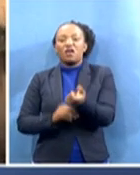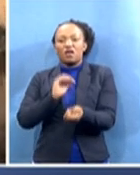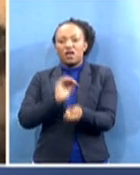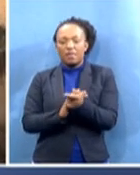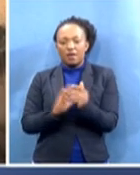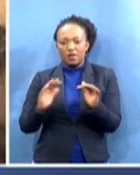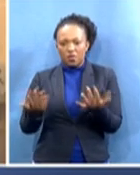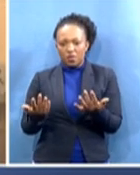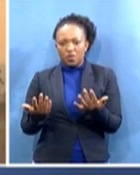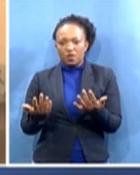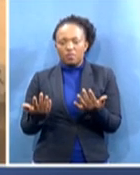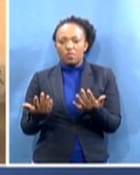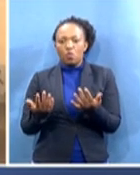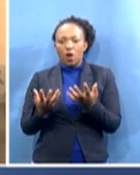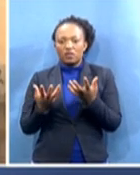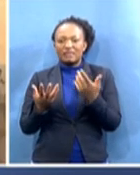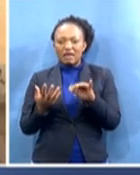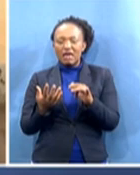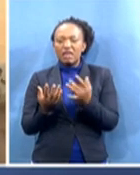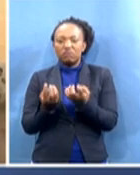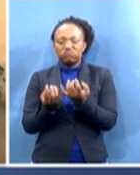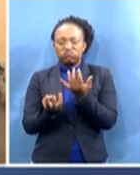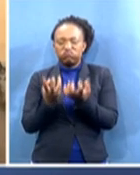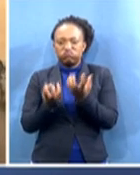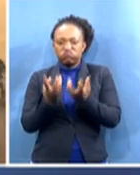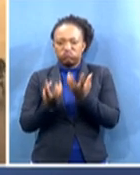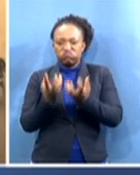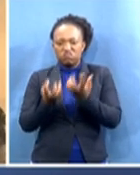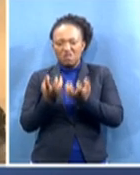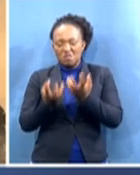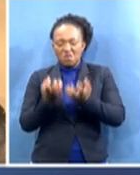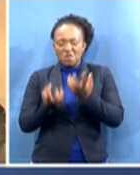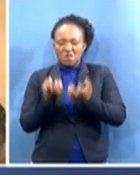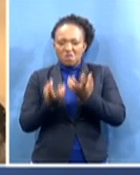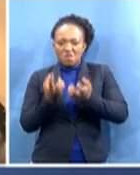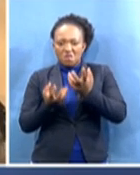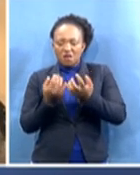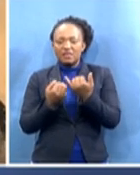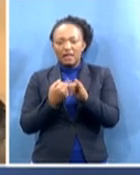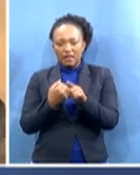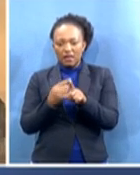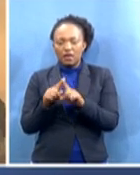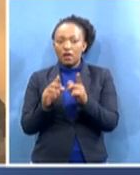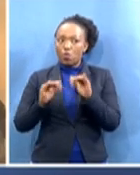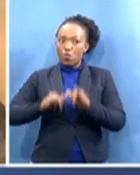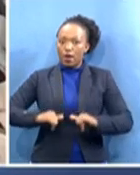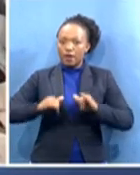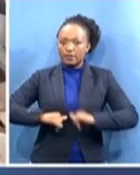this morning, there was some seismic movement. So we are waiting specialist advice in order